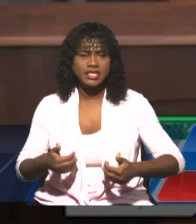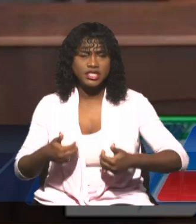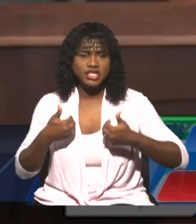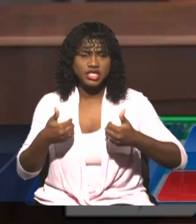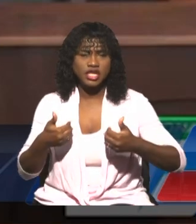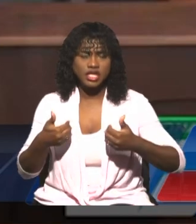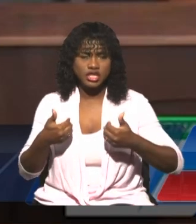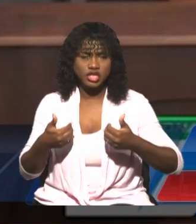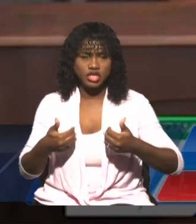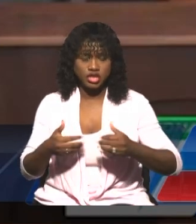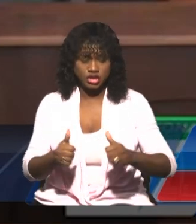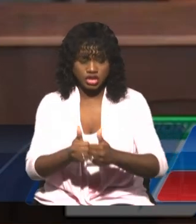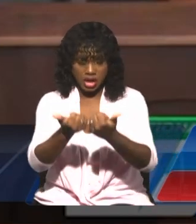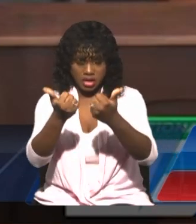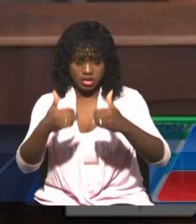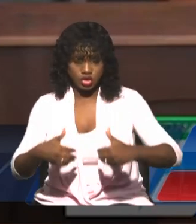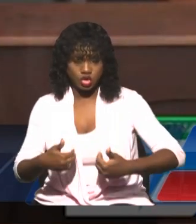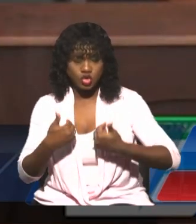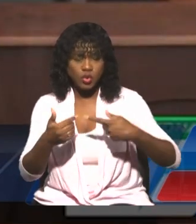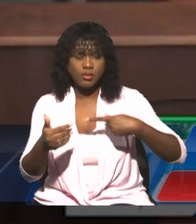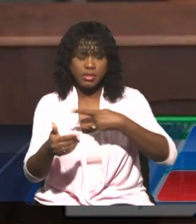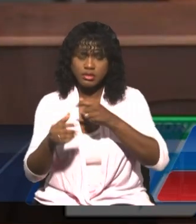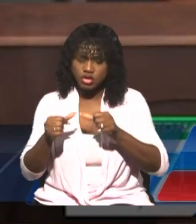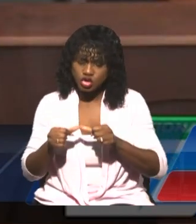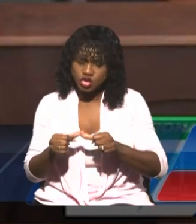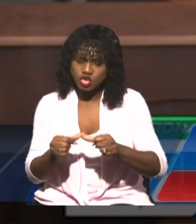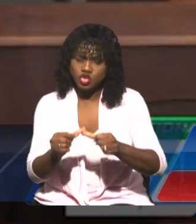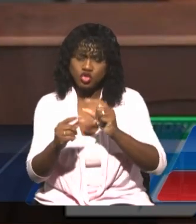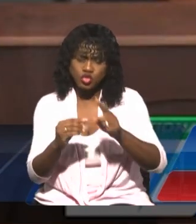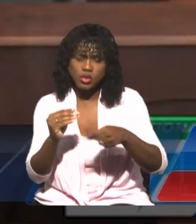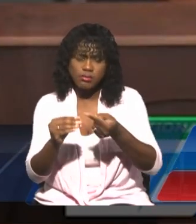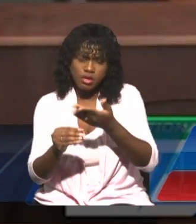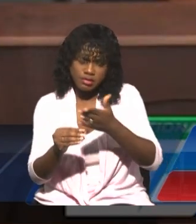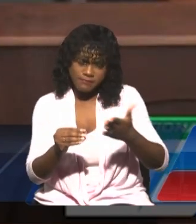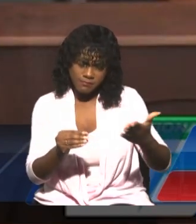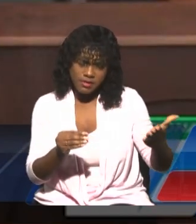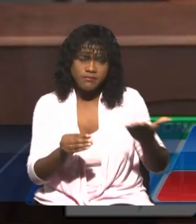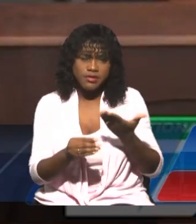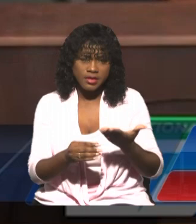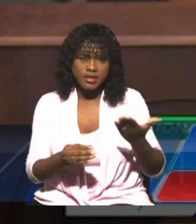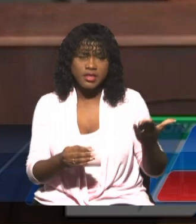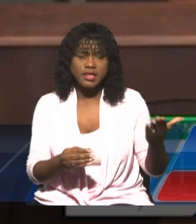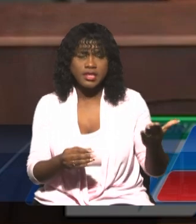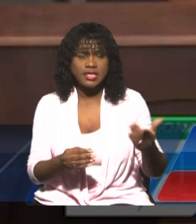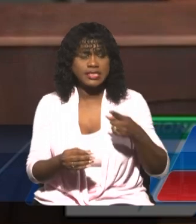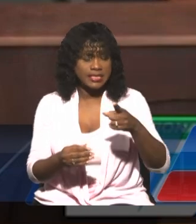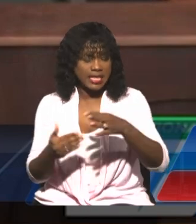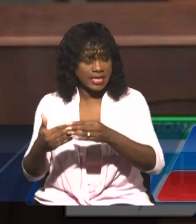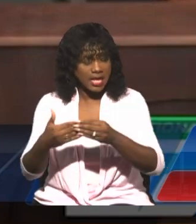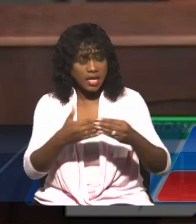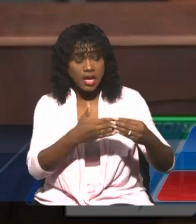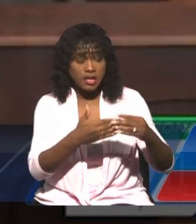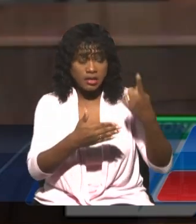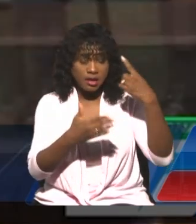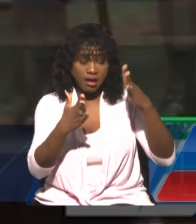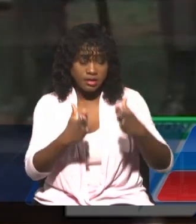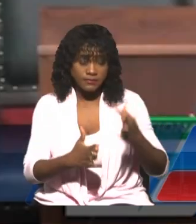youth parliamentarians to continue their advocacy on various issues, noting that they are the leaders of tomorrow.